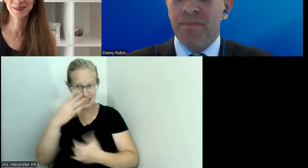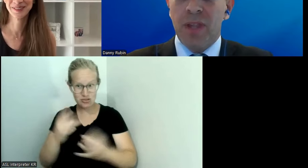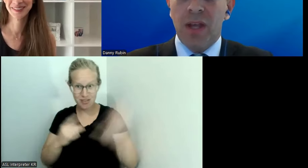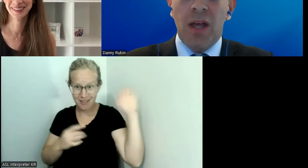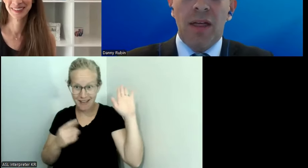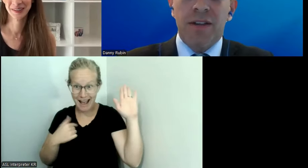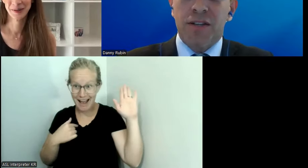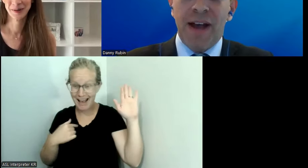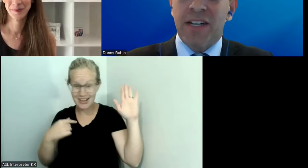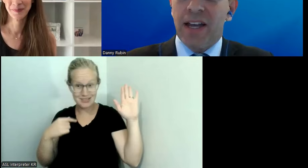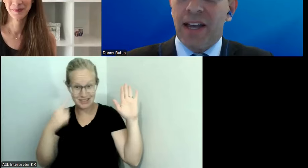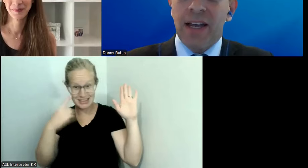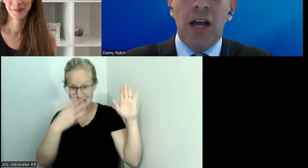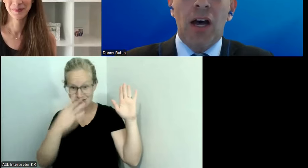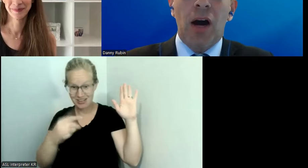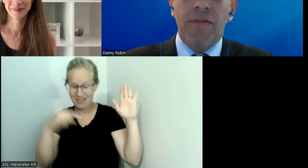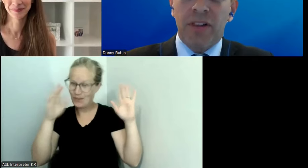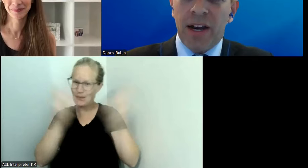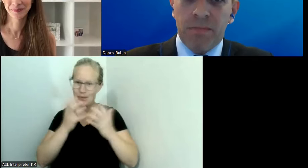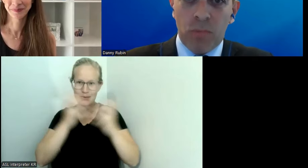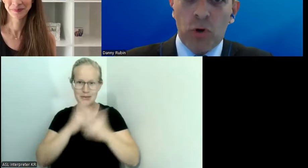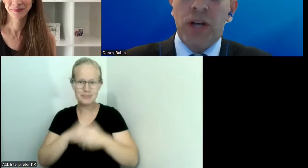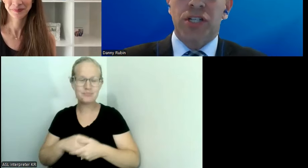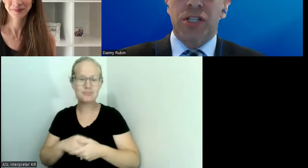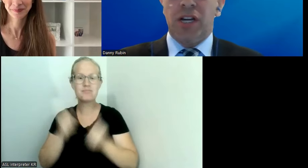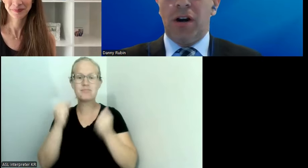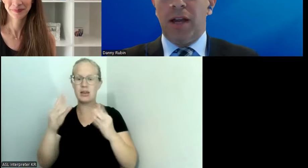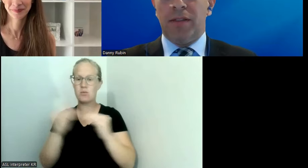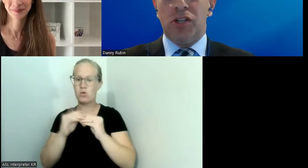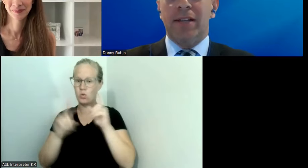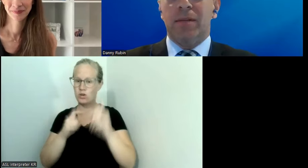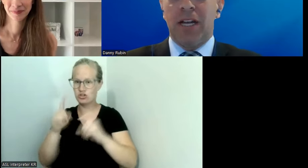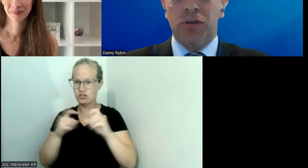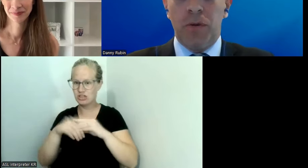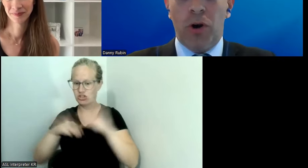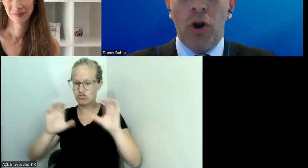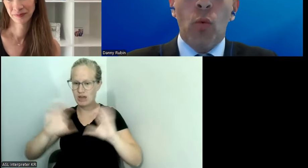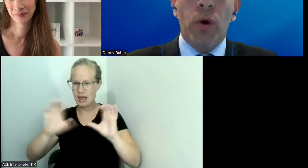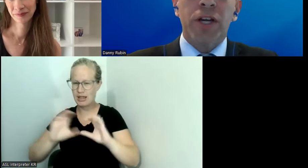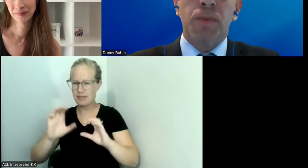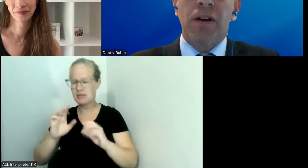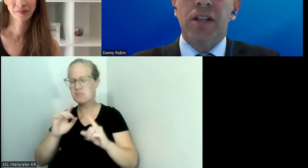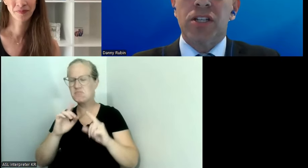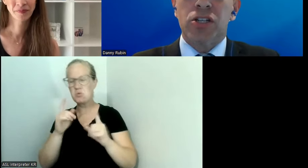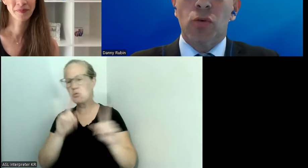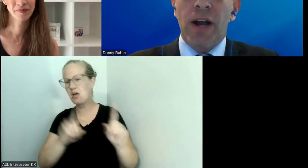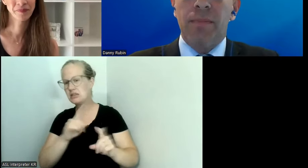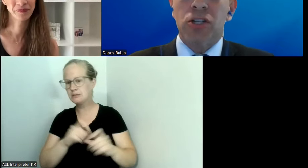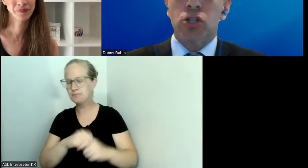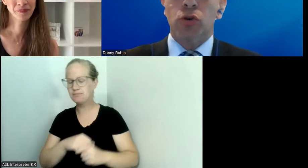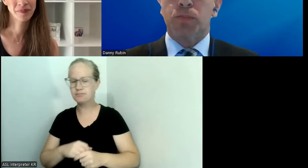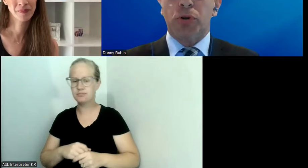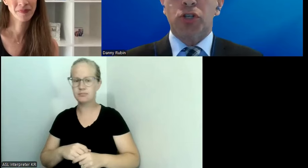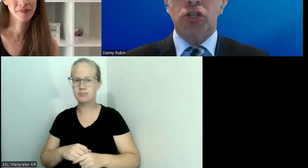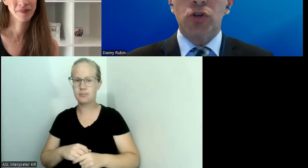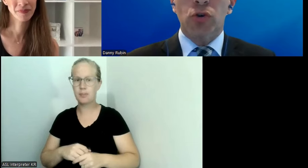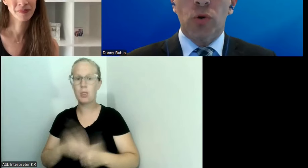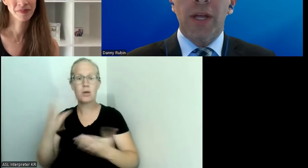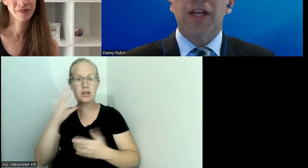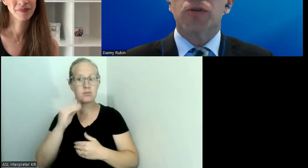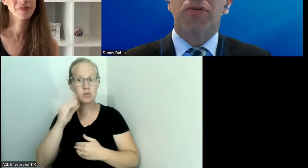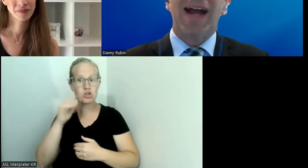am. This is fascinating. Uh, we have a lot of more questions here in the chat. Let me get to a few more. What experiences do you recommend students